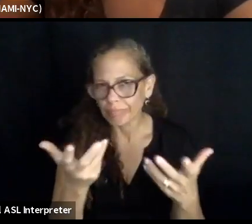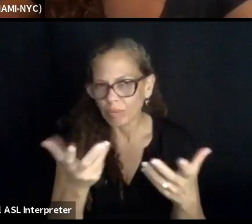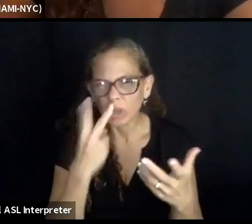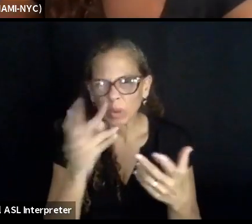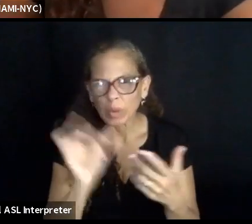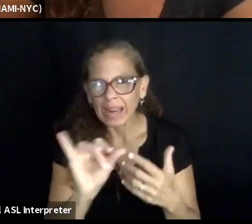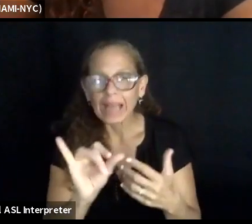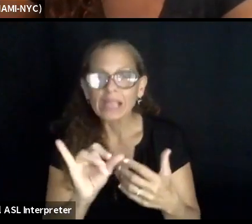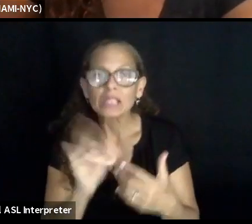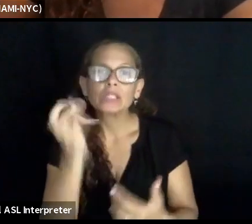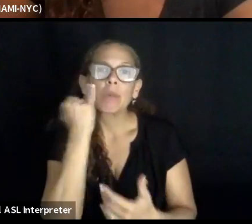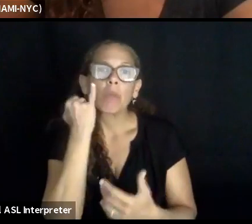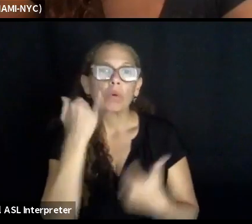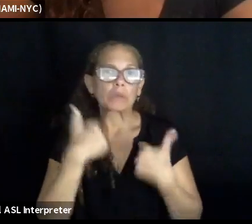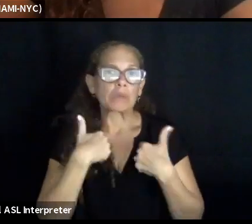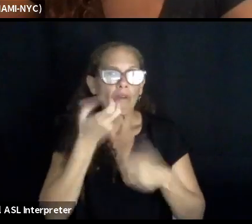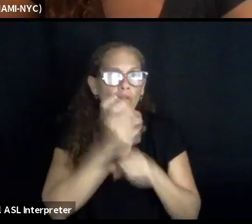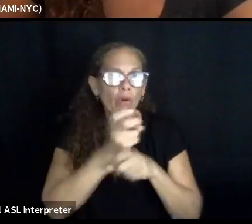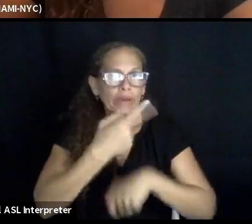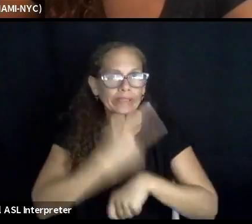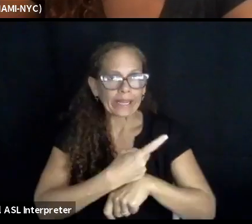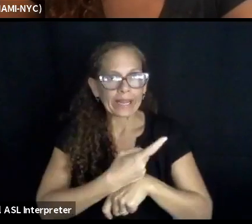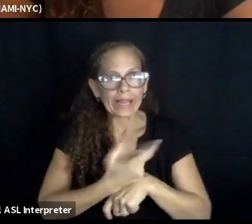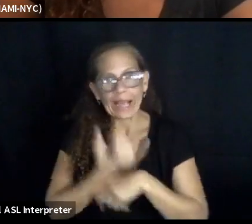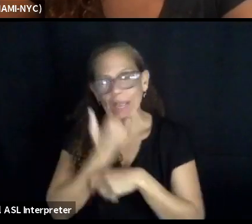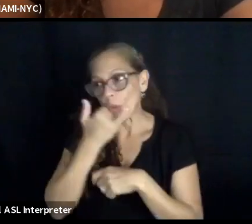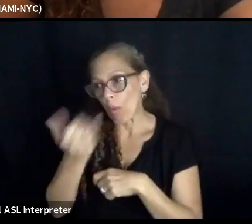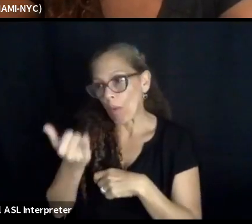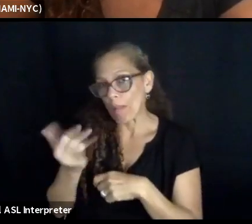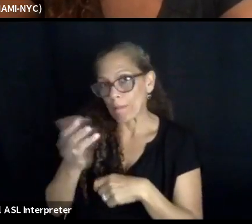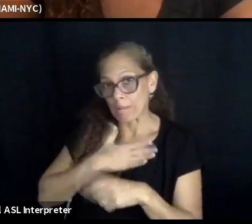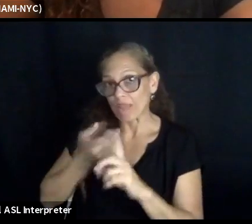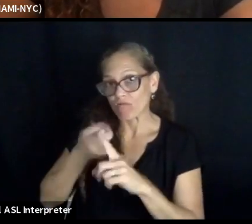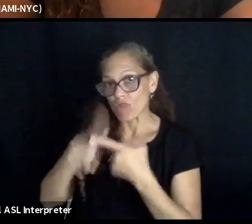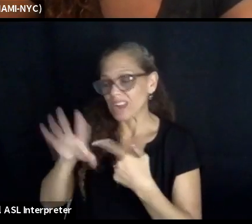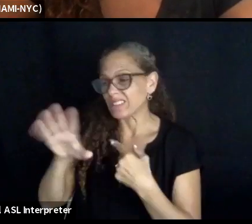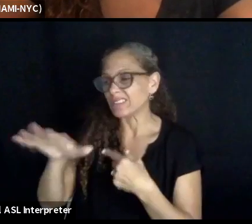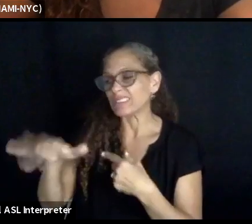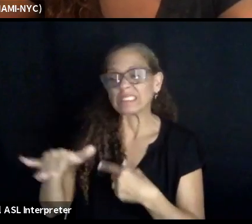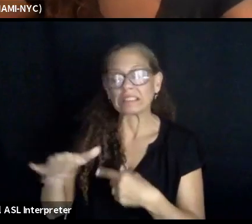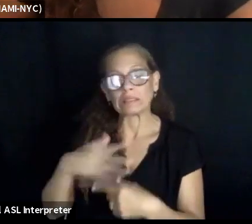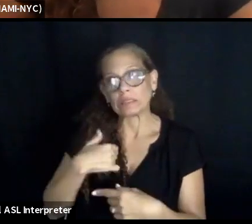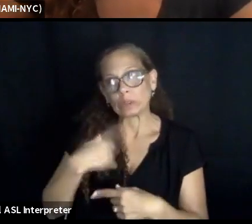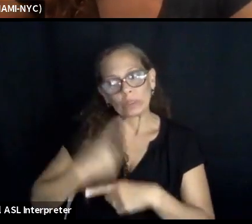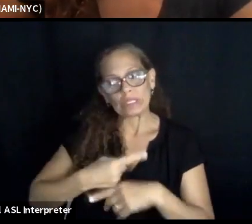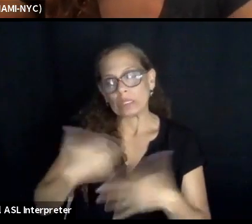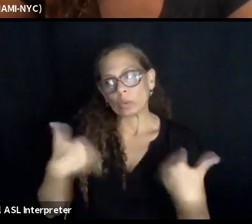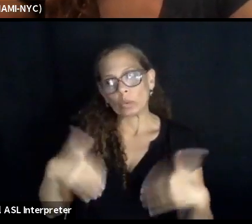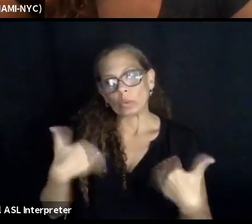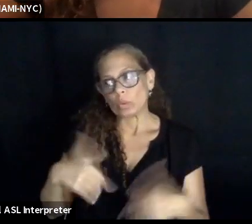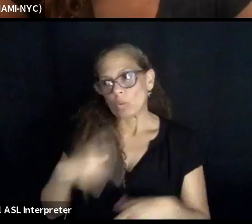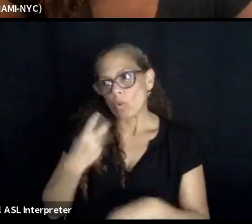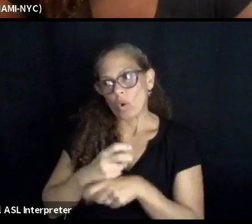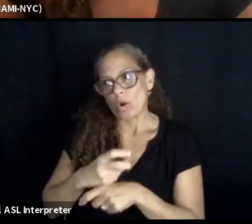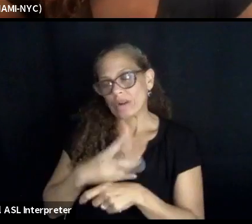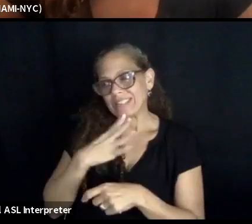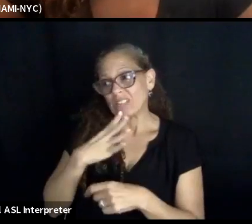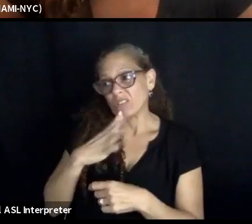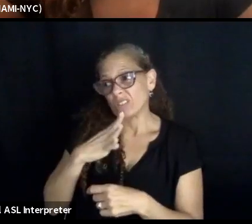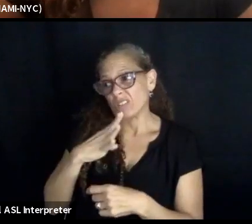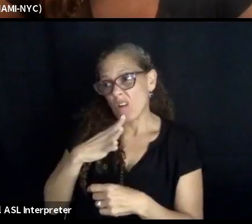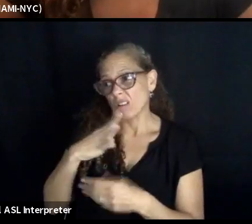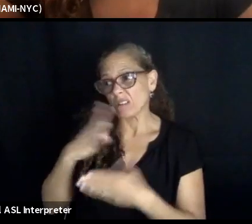I'm having a hard day. I can call this very dear friend of mine and say, I'm having a hard day. Can you just talk me